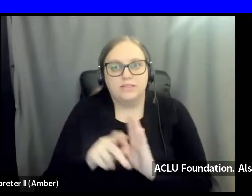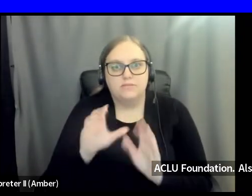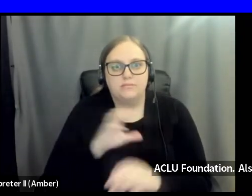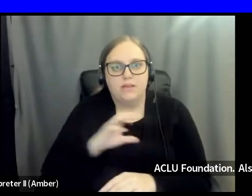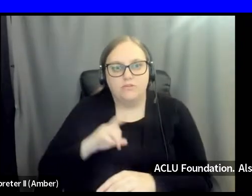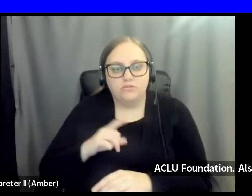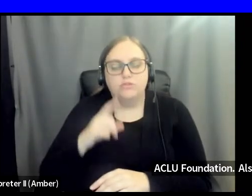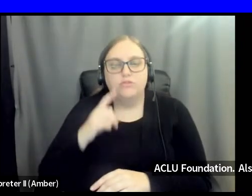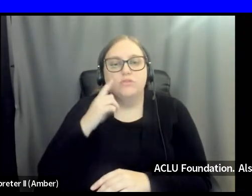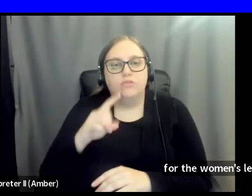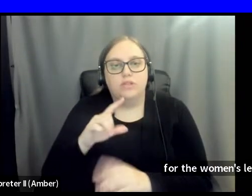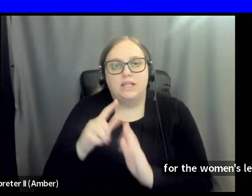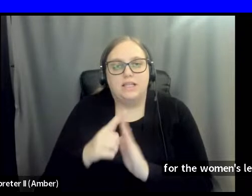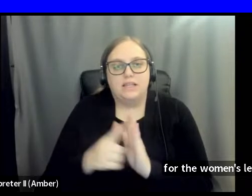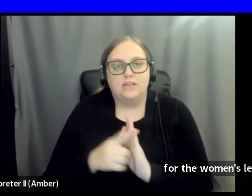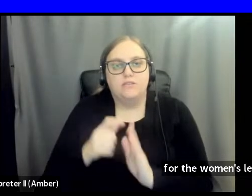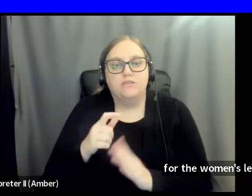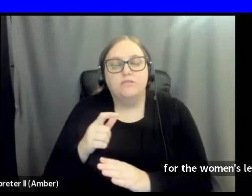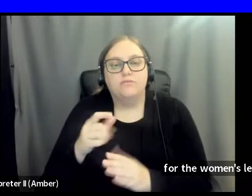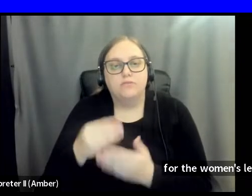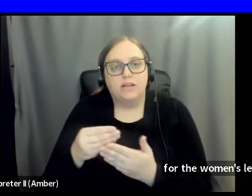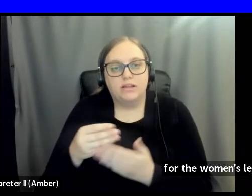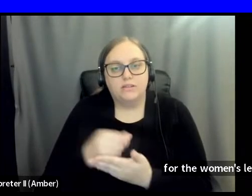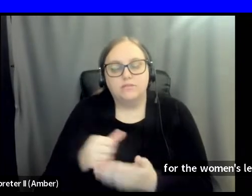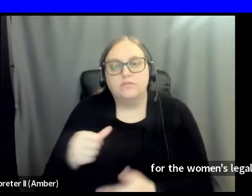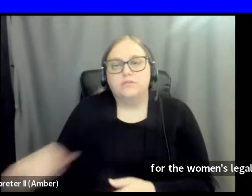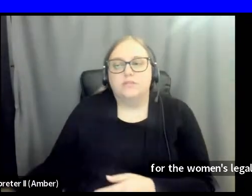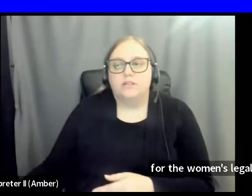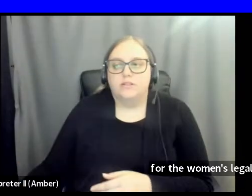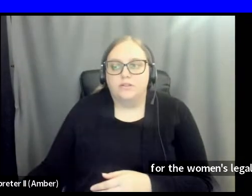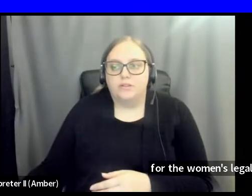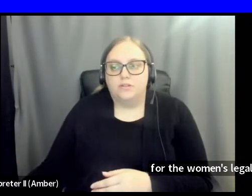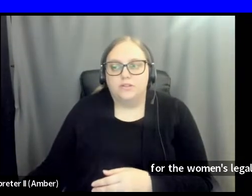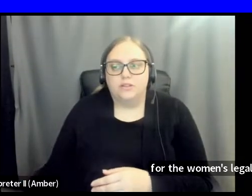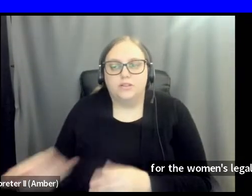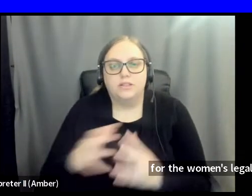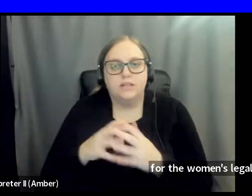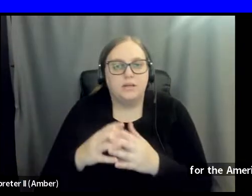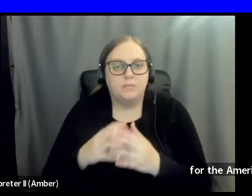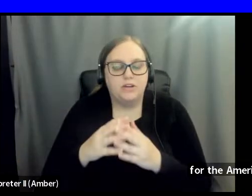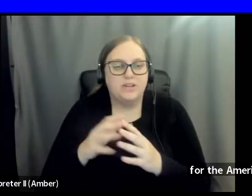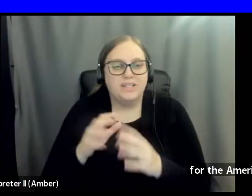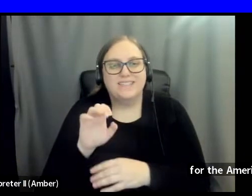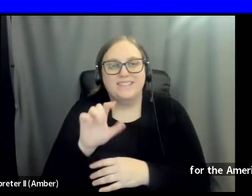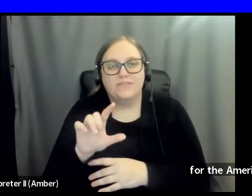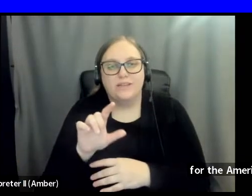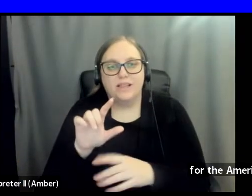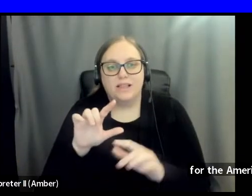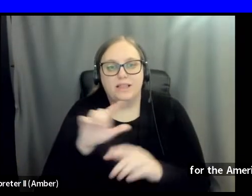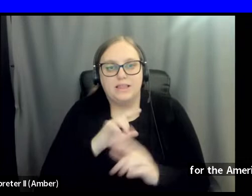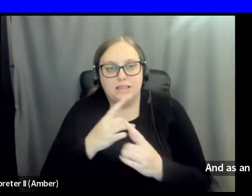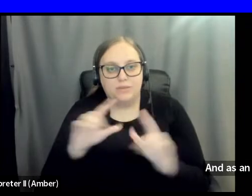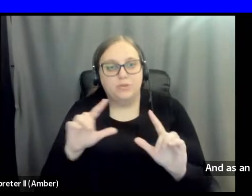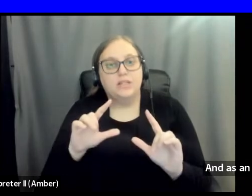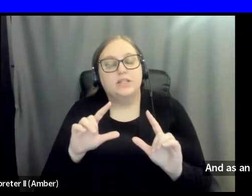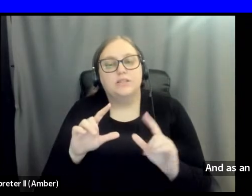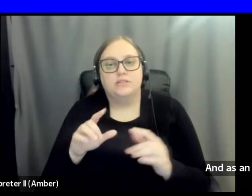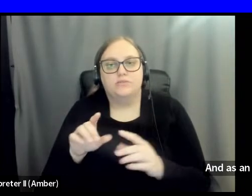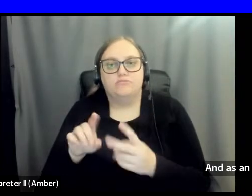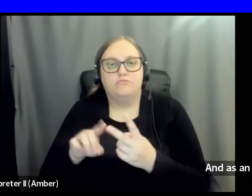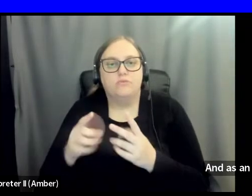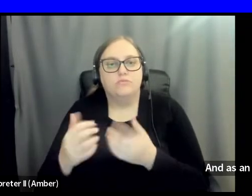Fund, legislative counsel for the American Civil Liberties Union, and as an adjunct professor at American University.